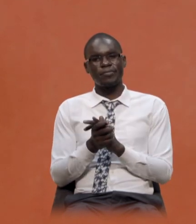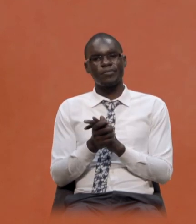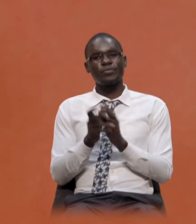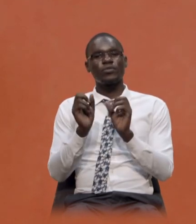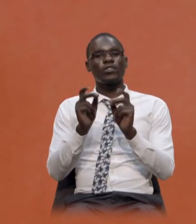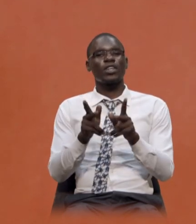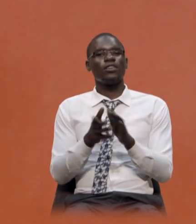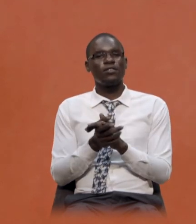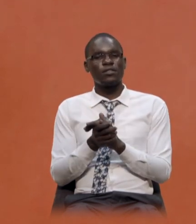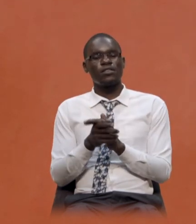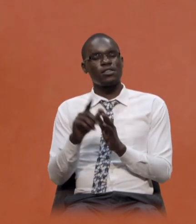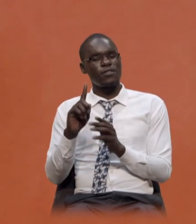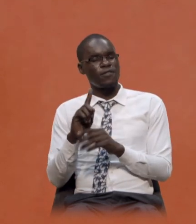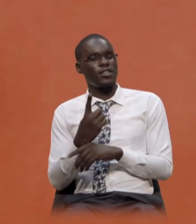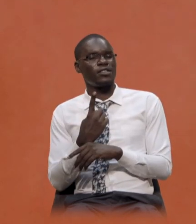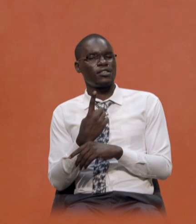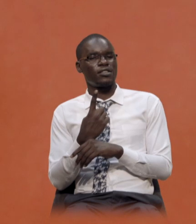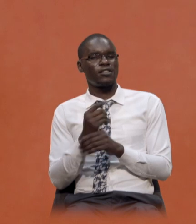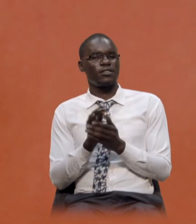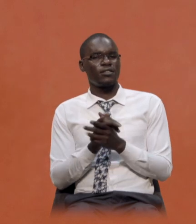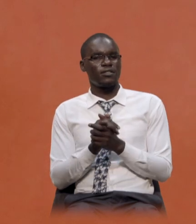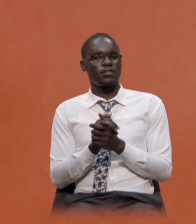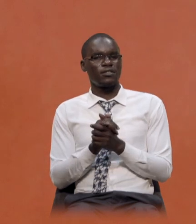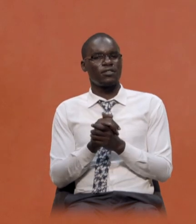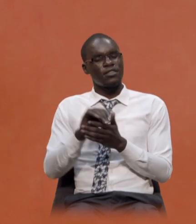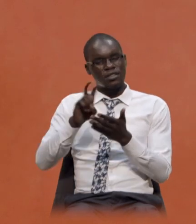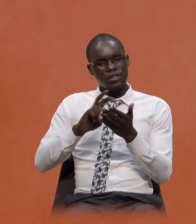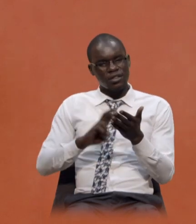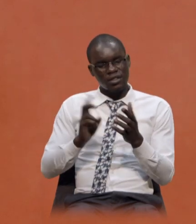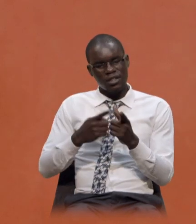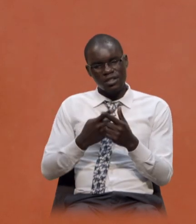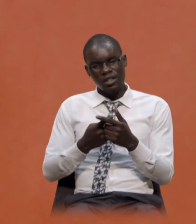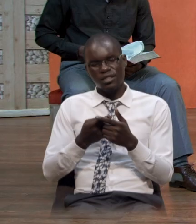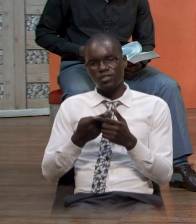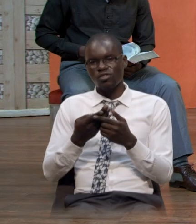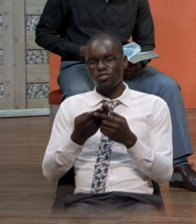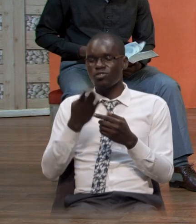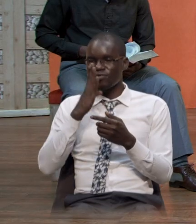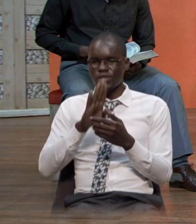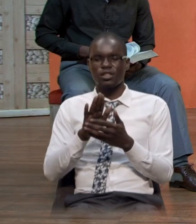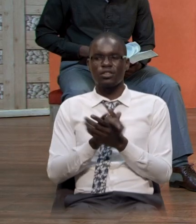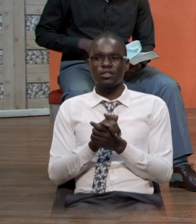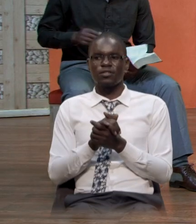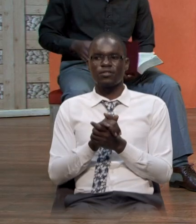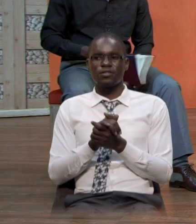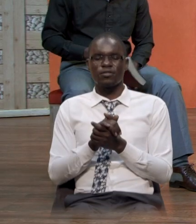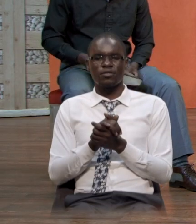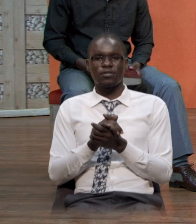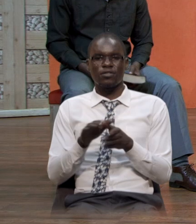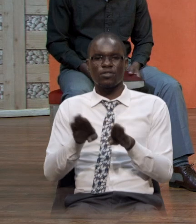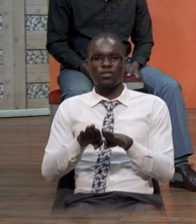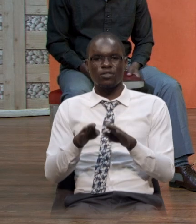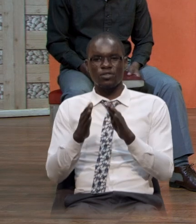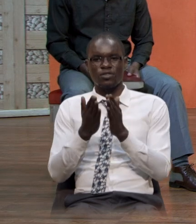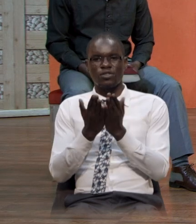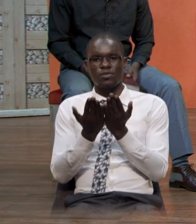Okay, so the first one, I will read it and then you complete. Close your Bibles, I don't want you to open.